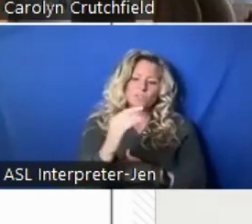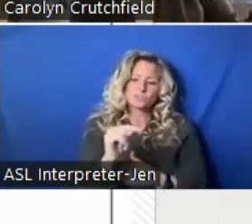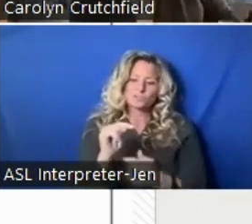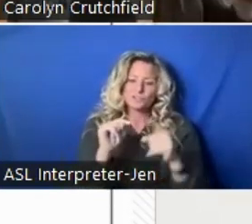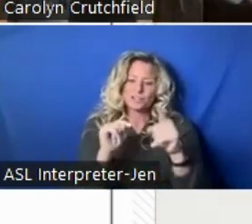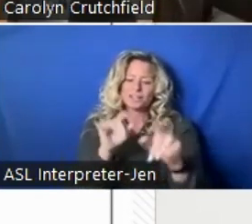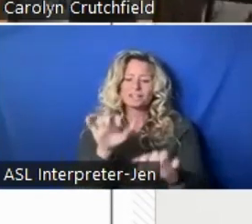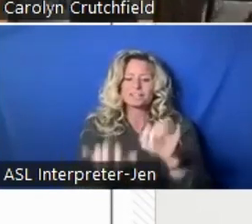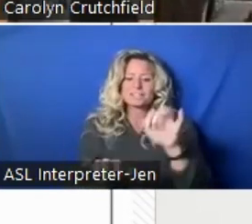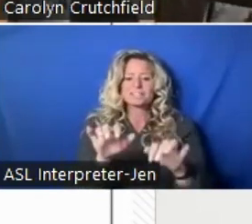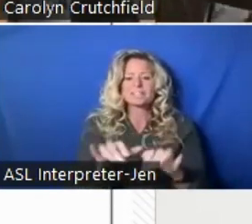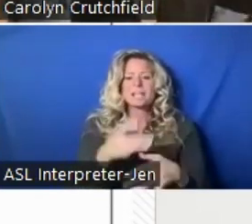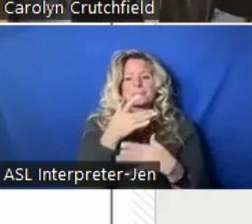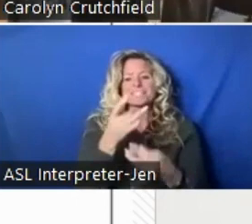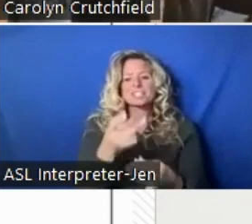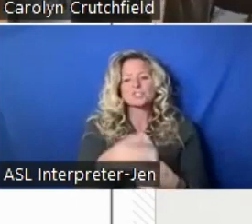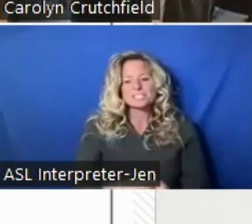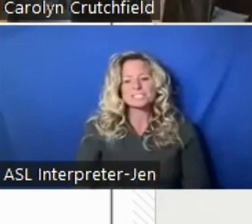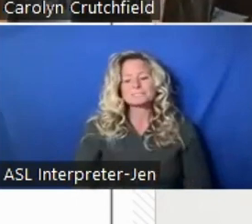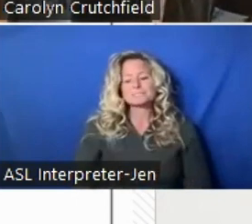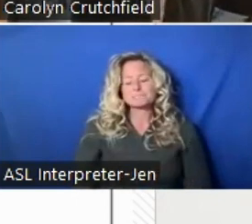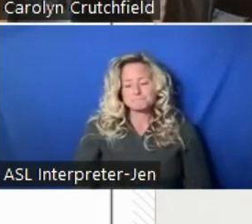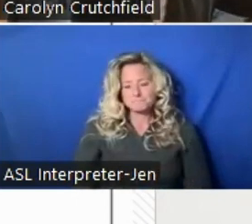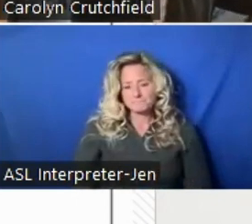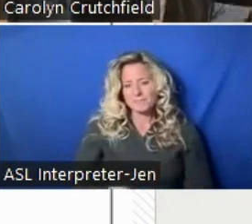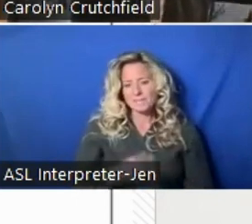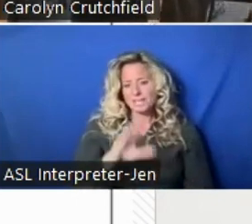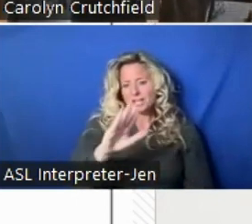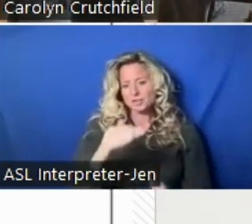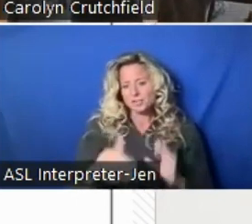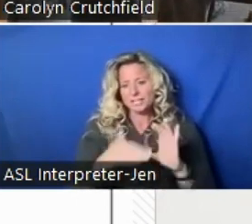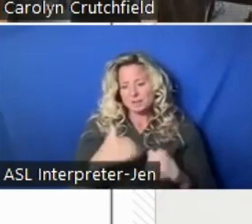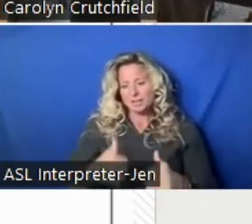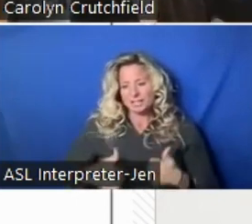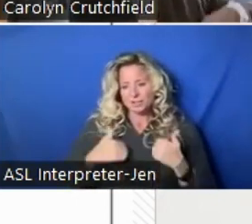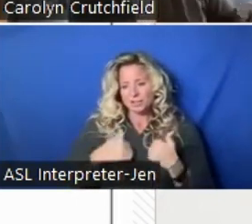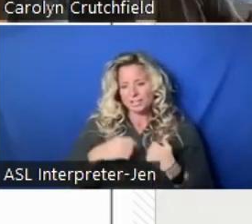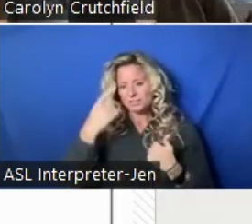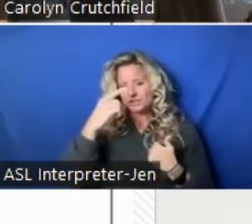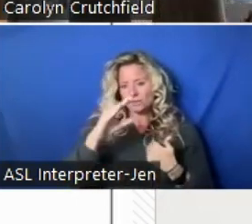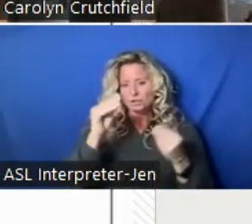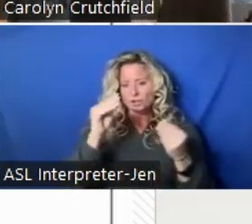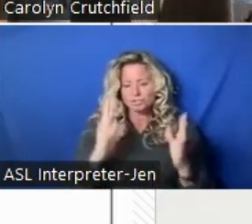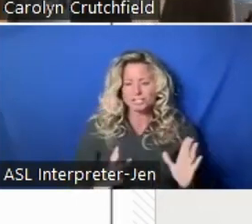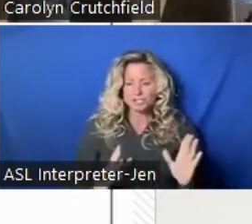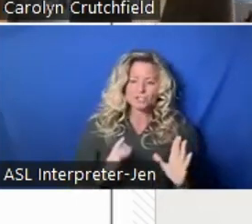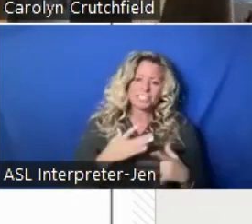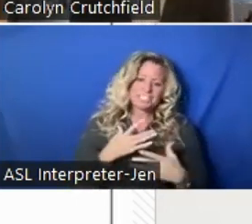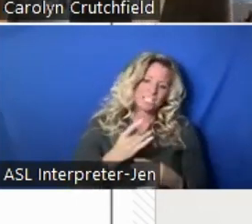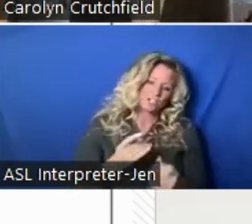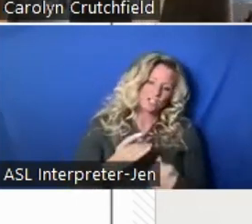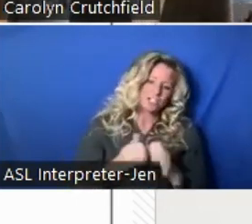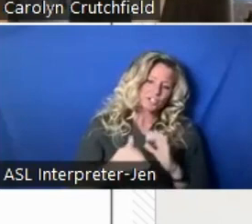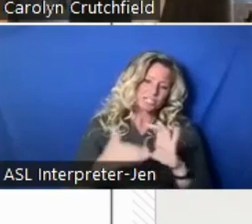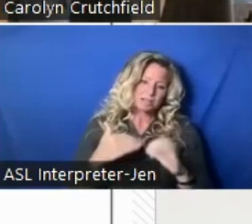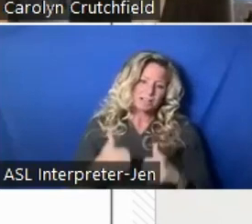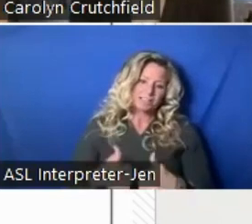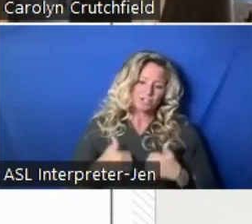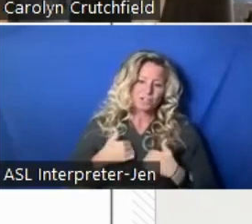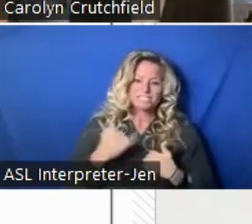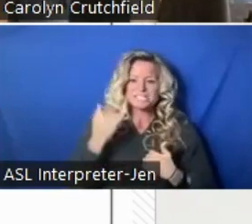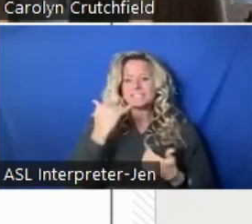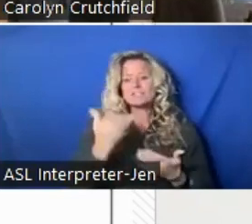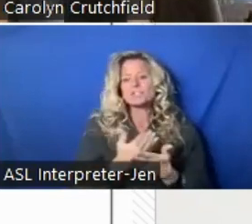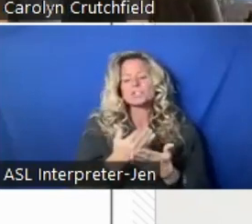type the word interested and your email address. This is for the teachers, interested and your email address. And if you're new